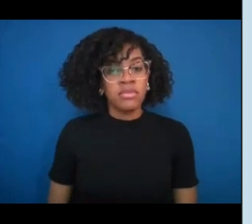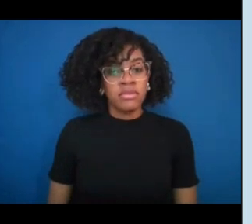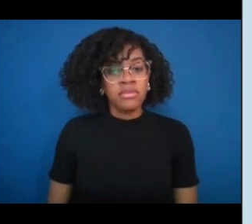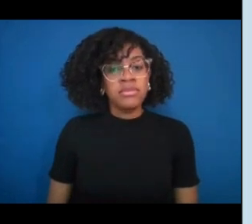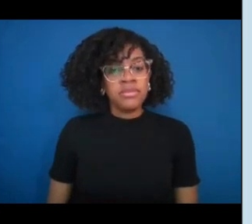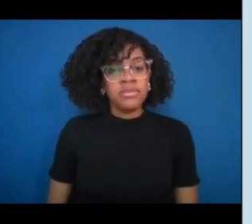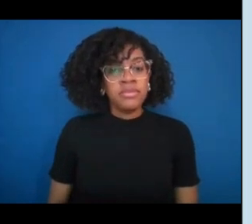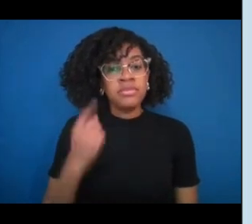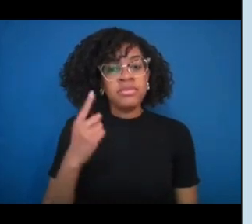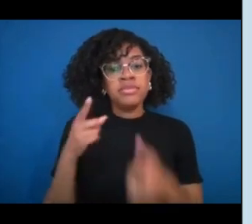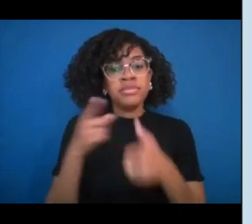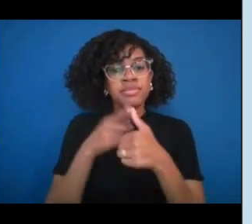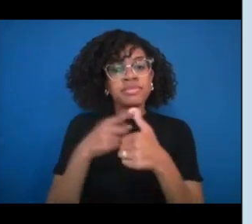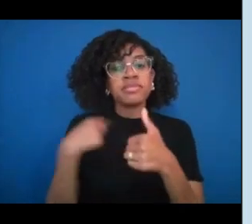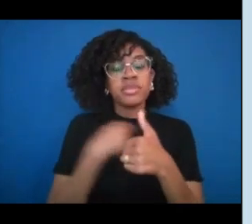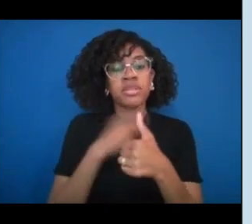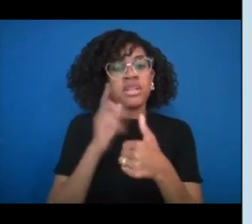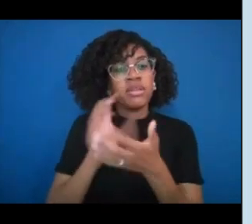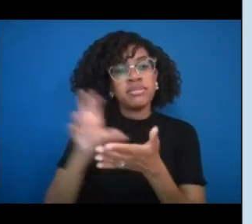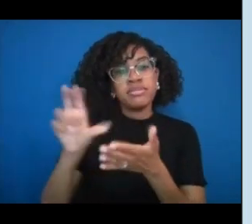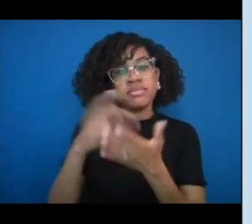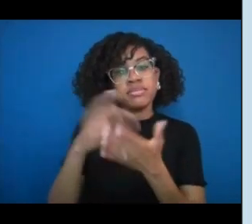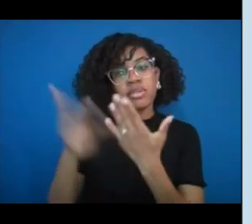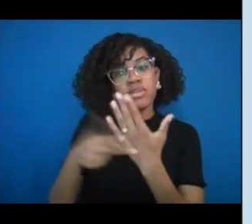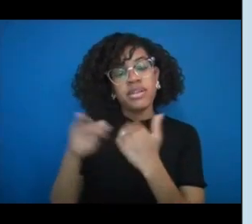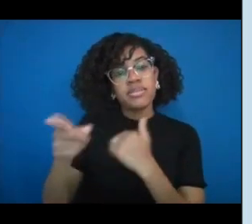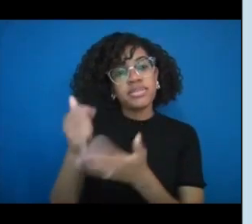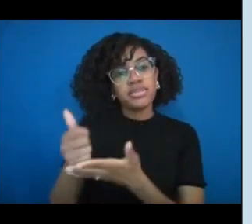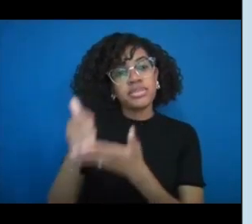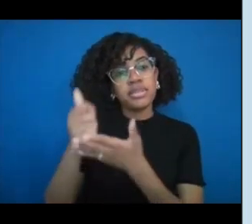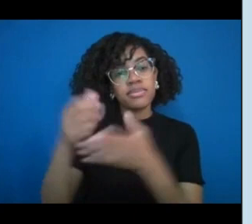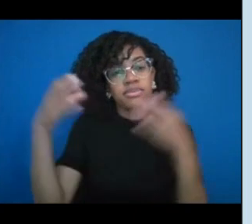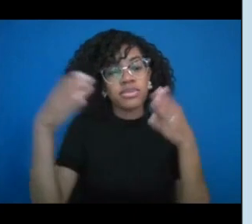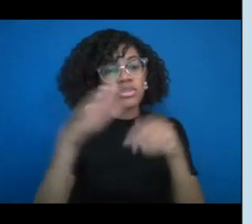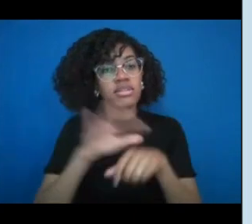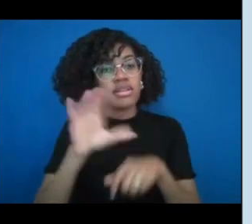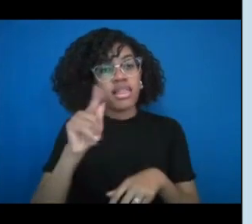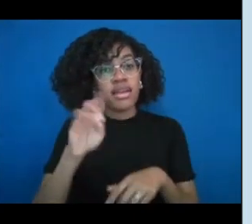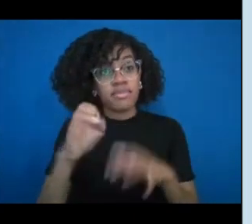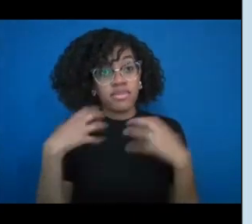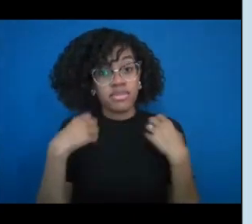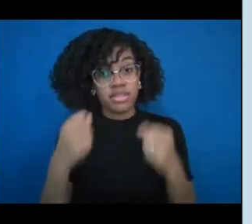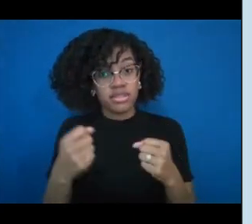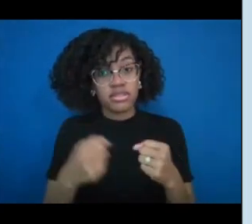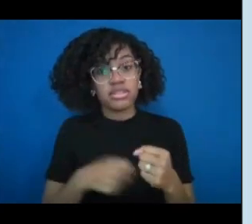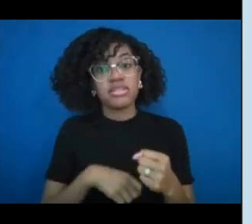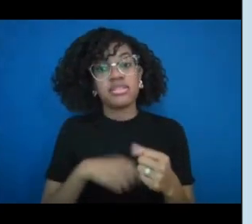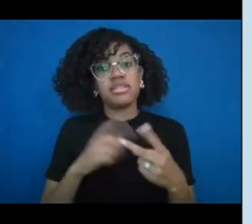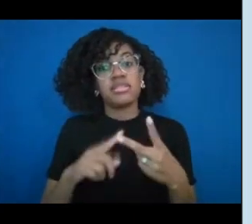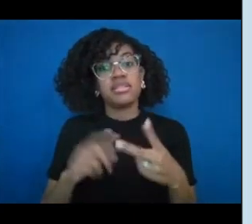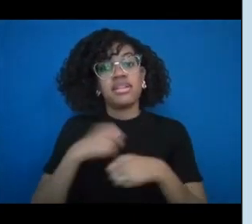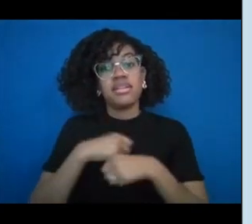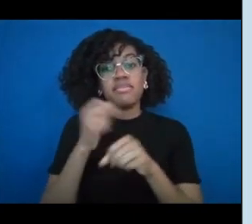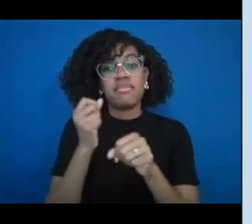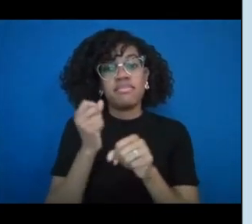with our focus to enhance climate resilience, make equity central, and support economic growth.